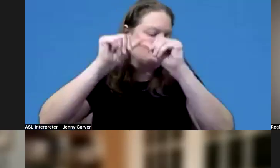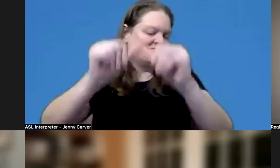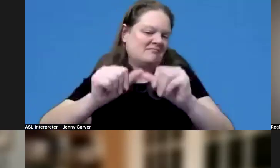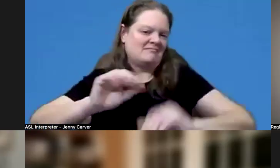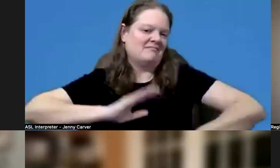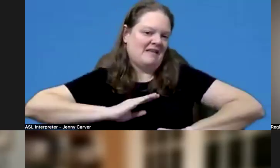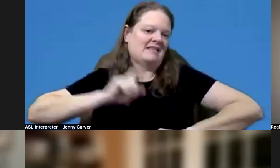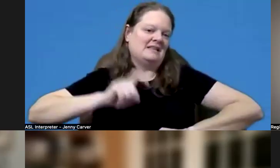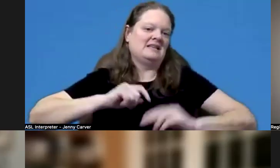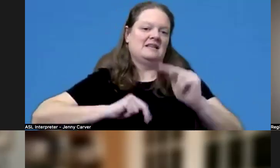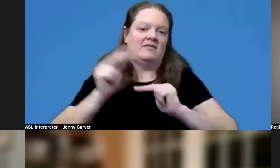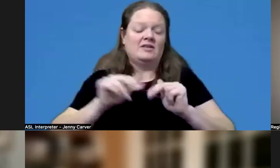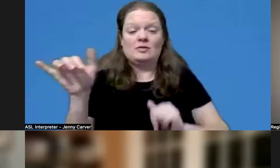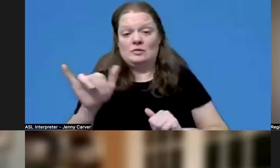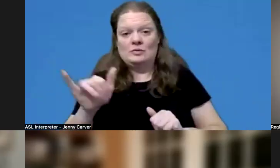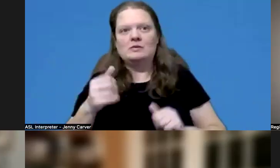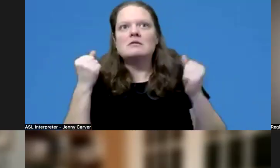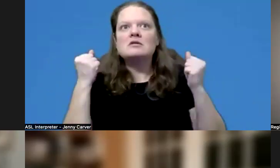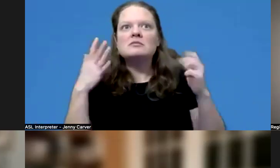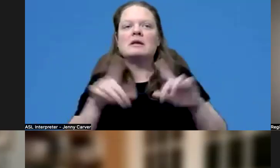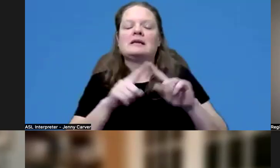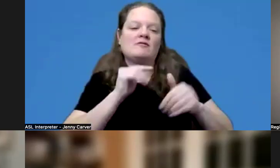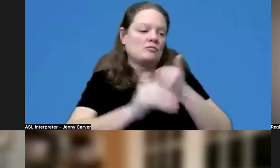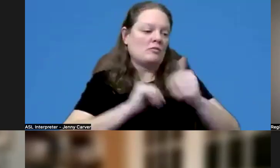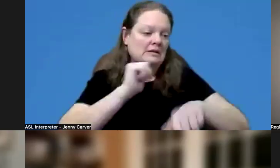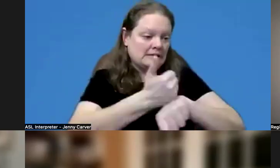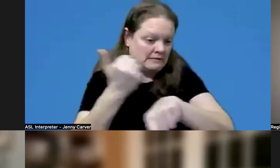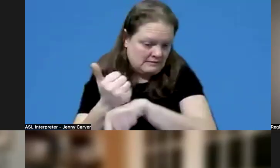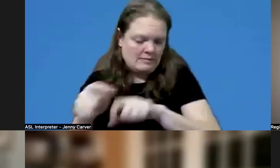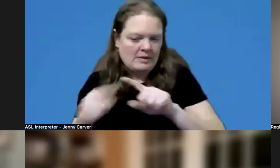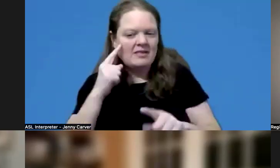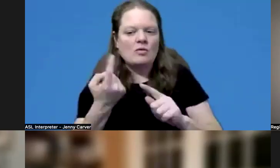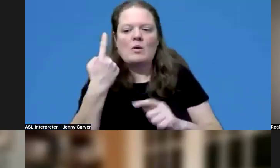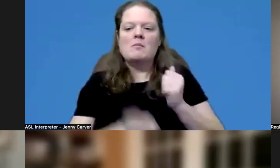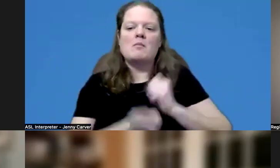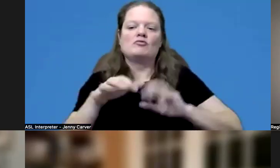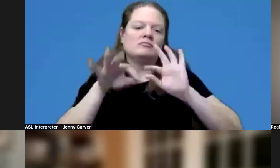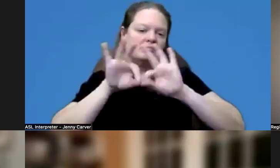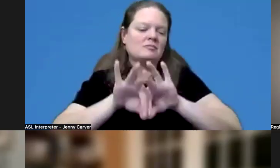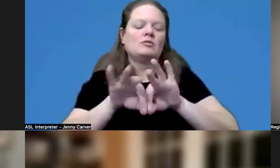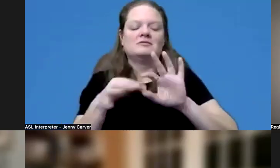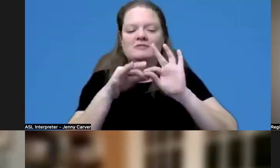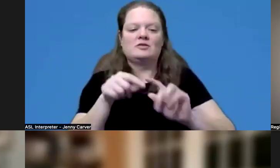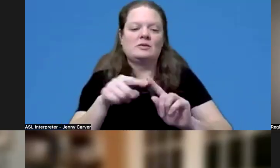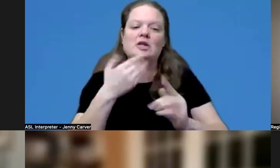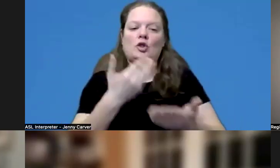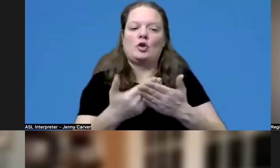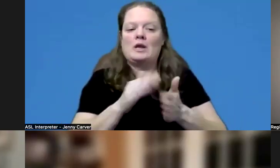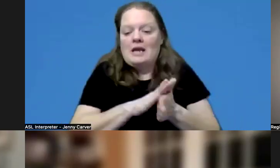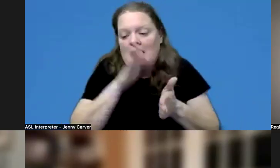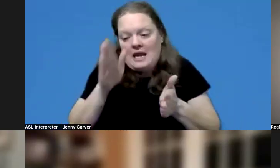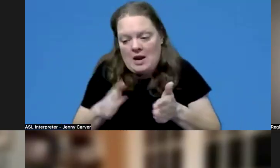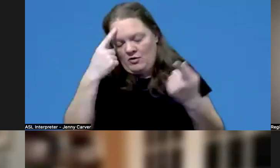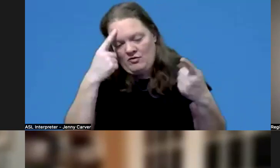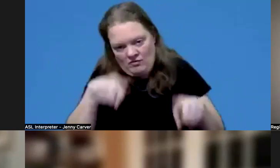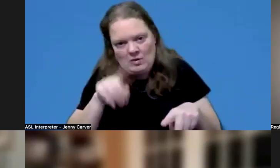needs of the facility as well. So there are a lot of different processes in place, but I think the one most relevant to tonight's discussion is that Good Neighbor Agreement, which will